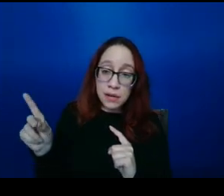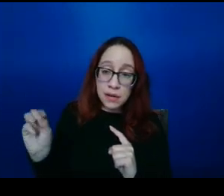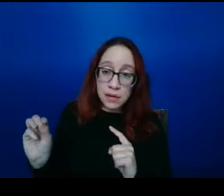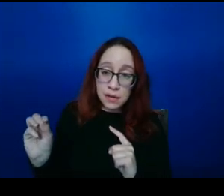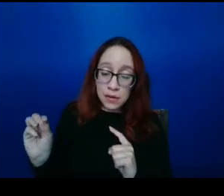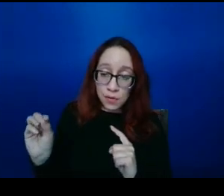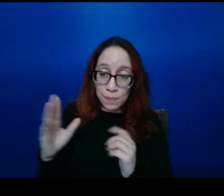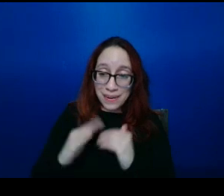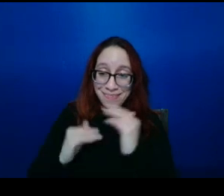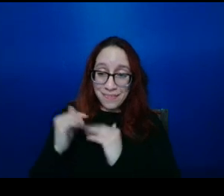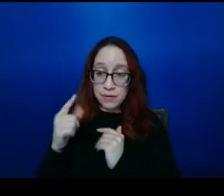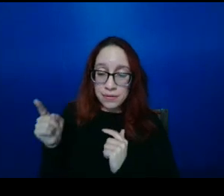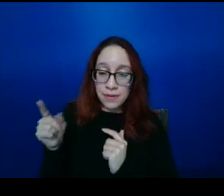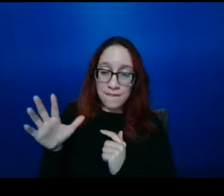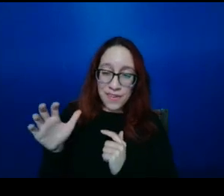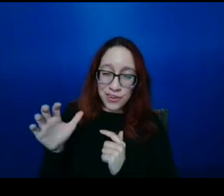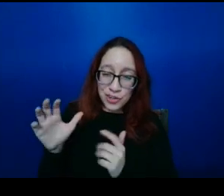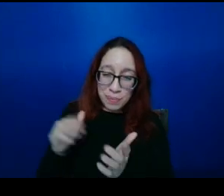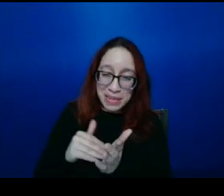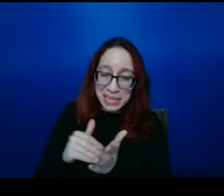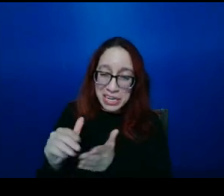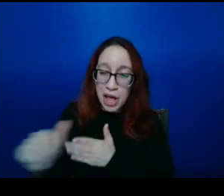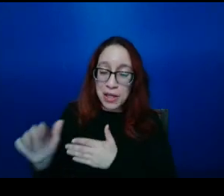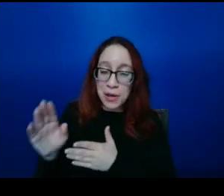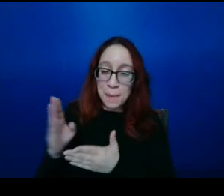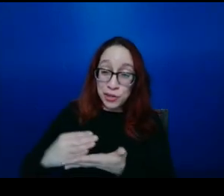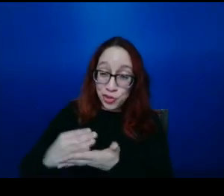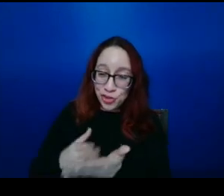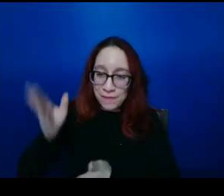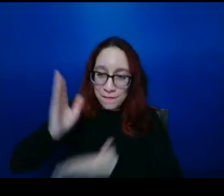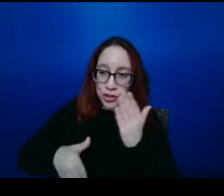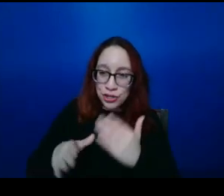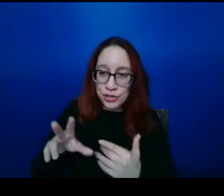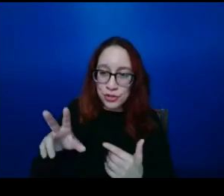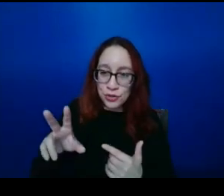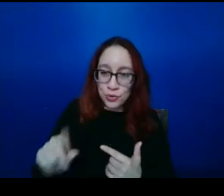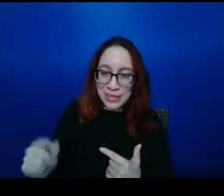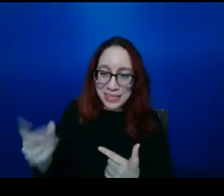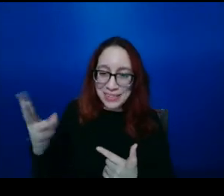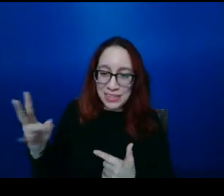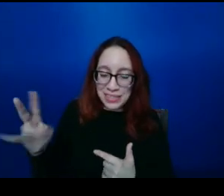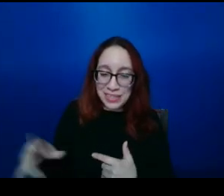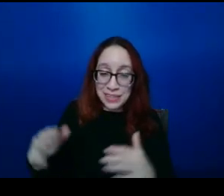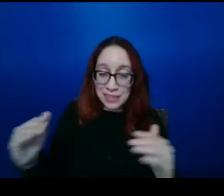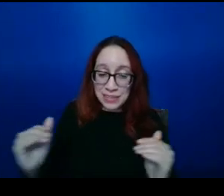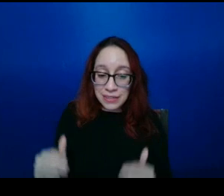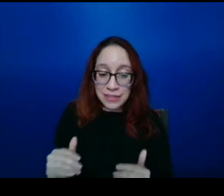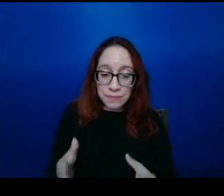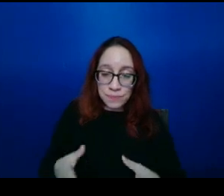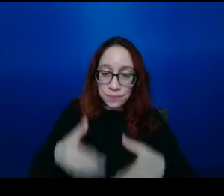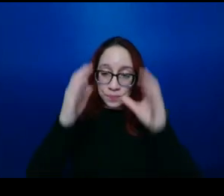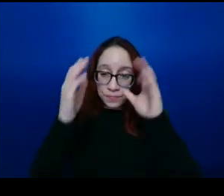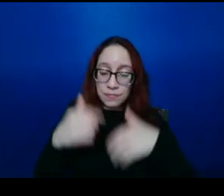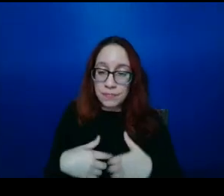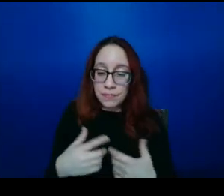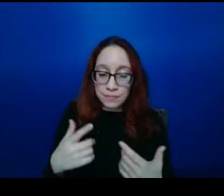building that we built, which with a $500 million budget and completed in 2017. There's another skyscraper that